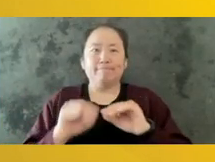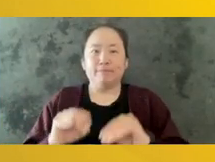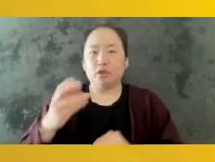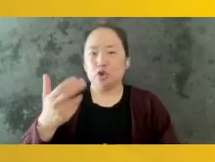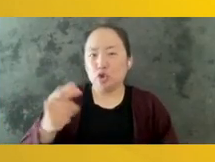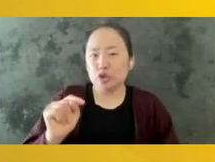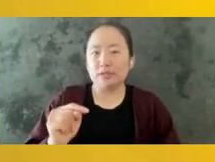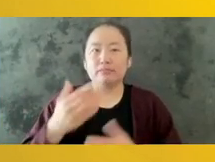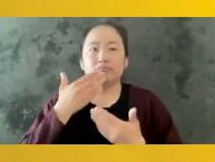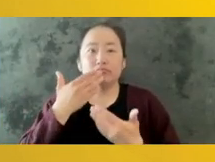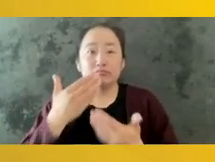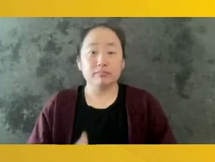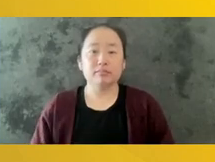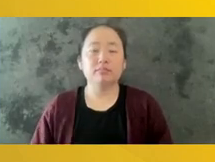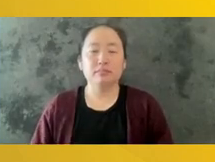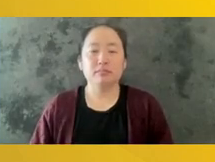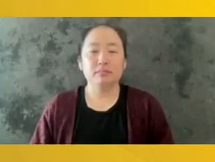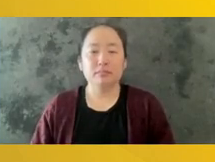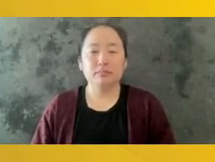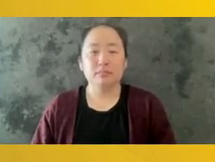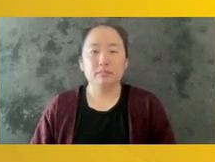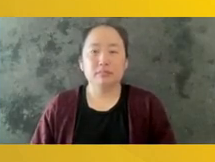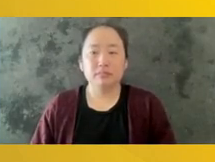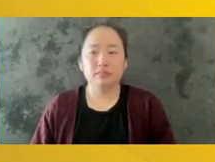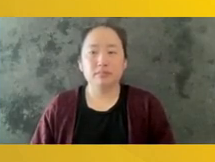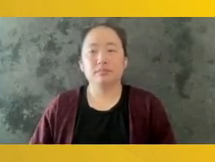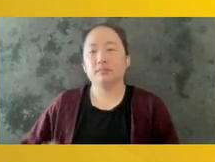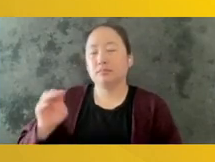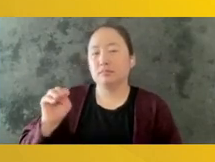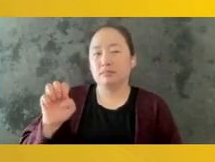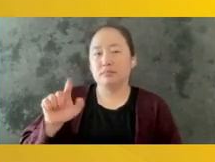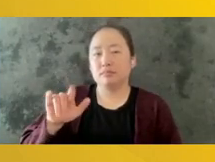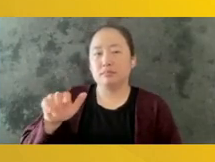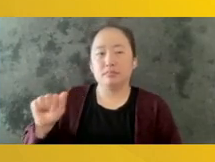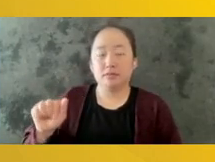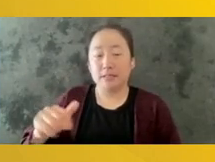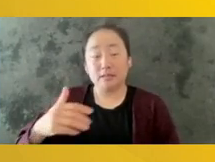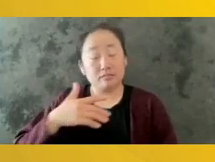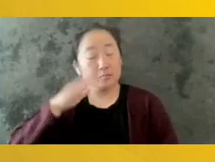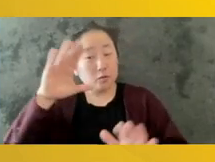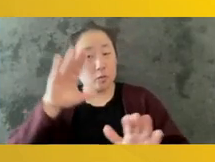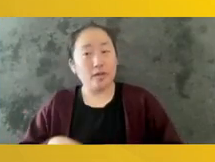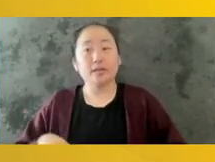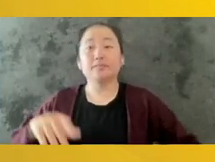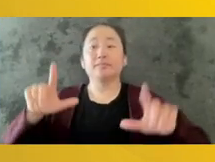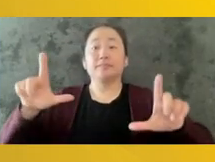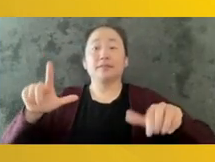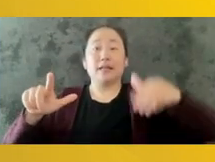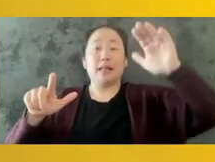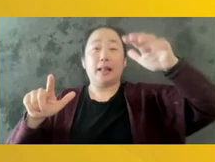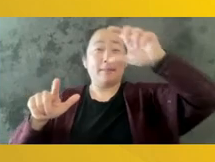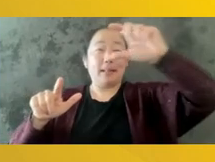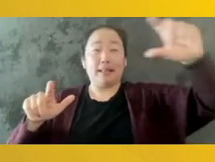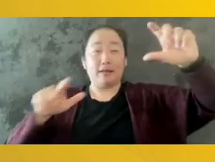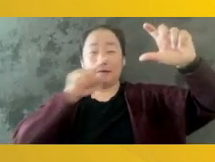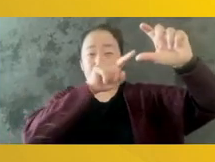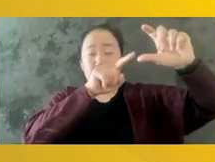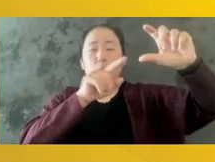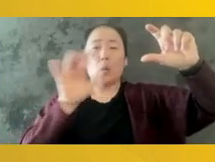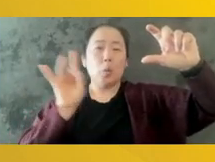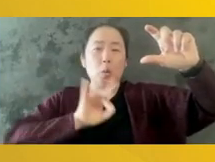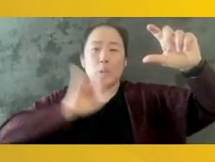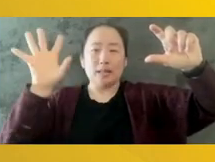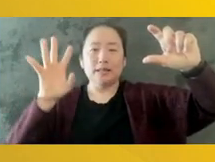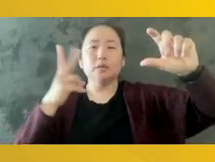much. Yeah, those are great. So the top left picture provides a really clear example of wounds that we often